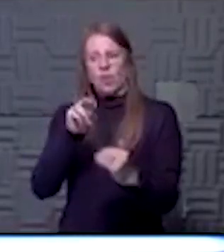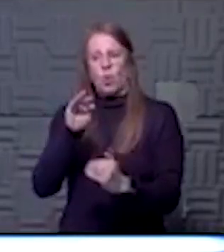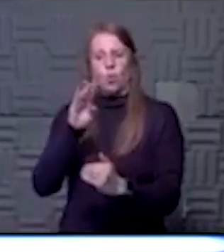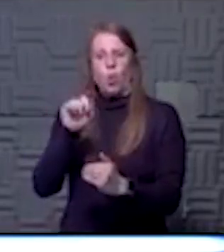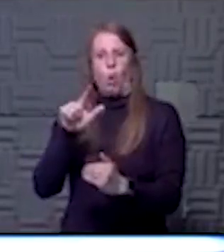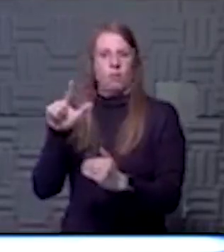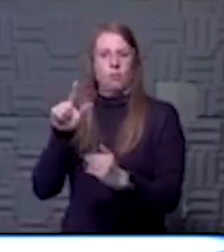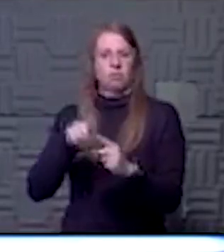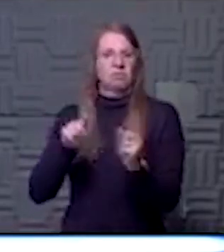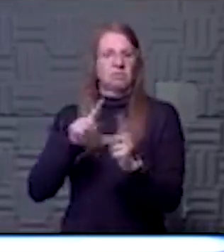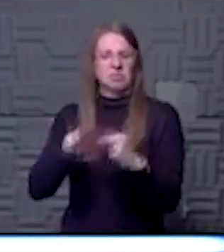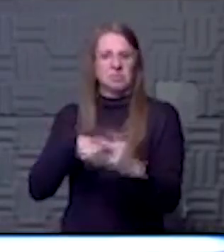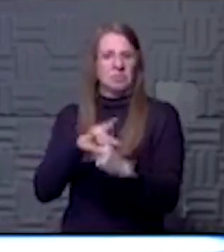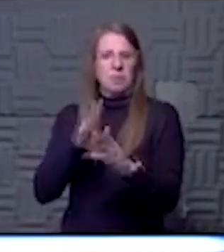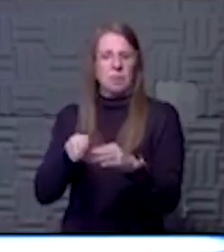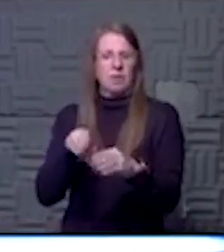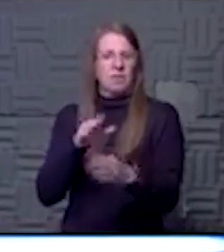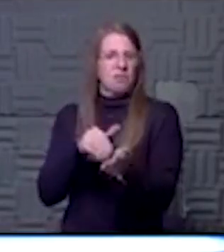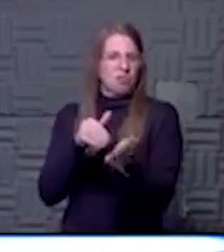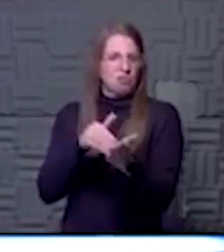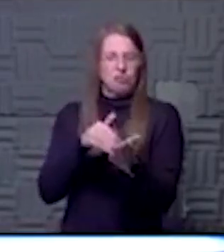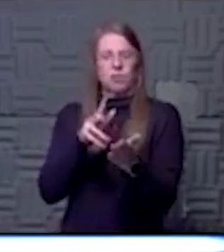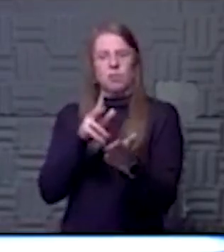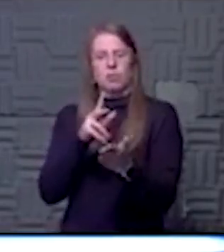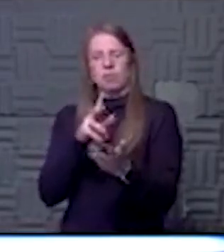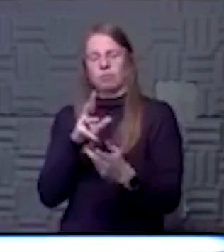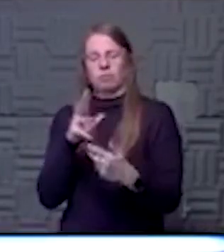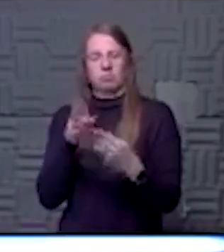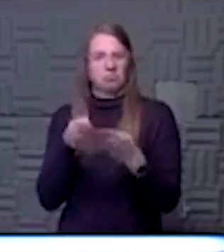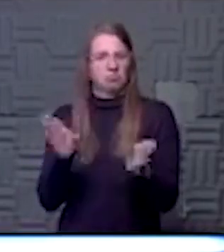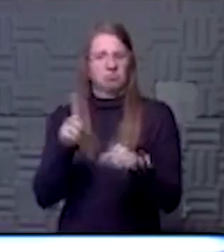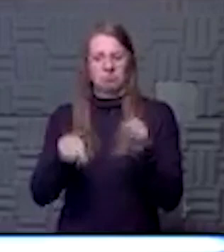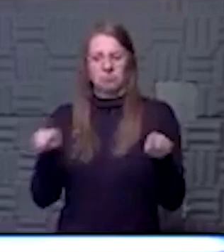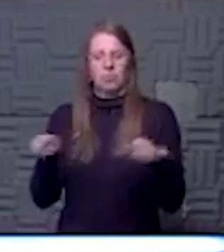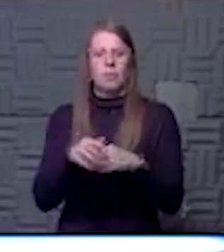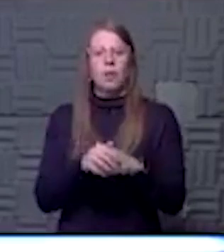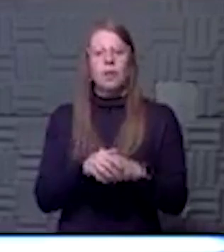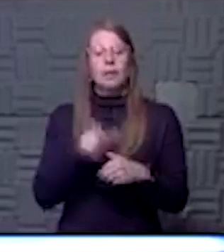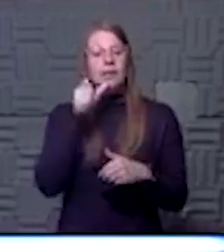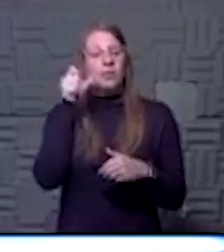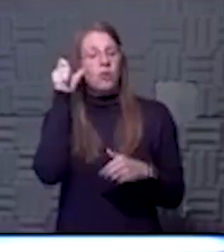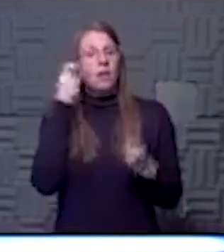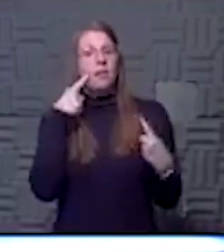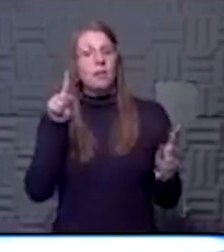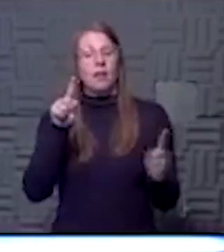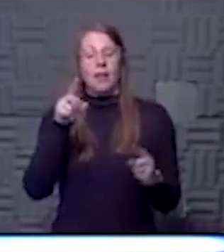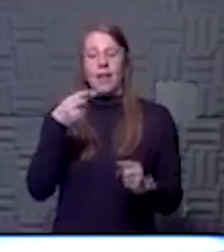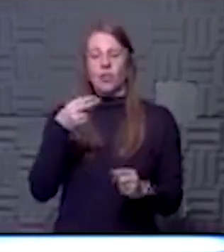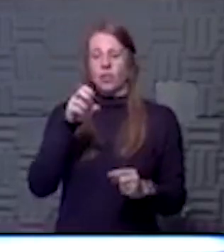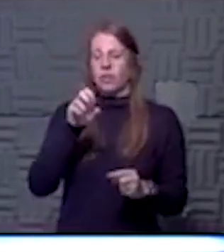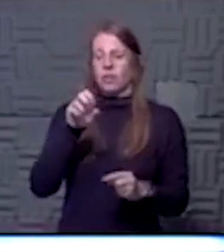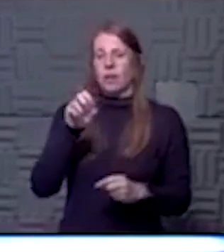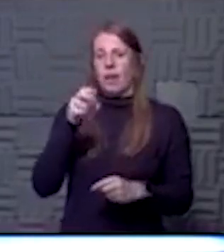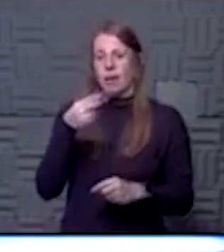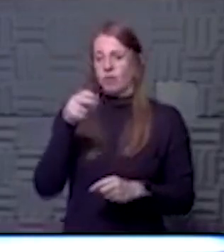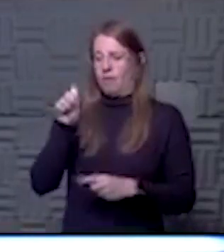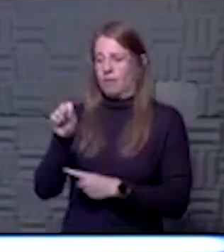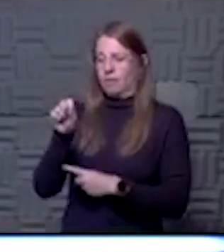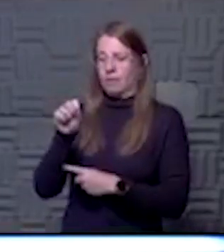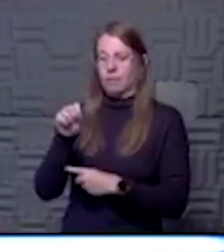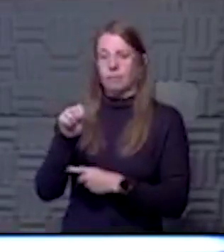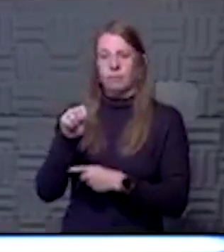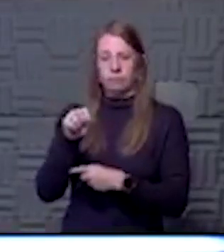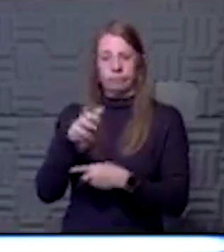types of providers. On Friday, there was an announcement from HHS that they have secured agreements